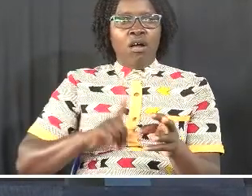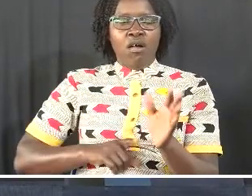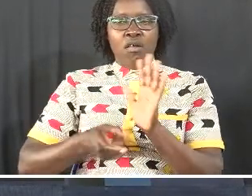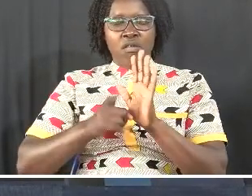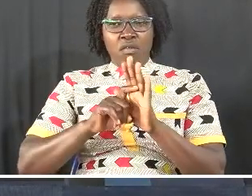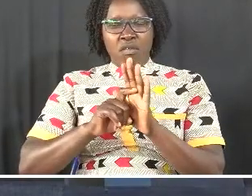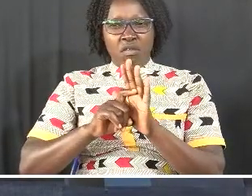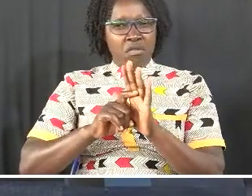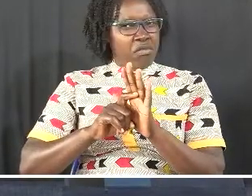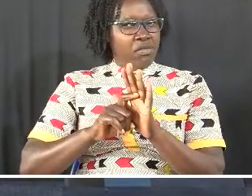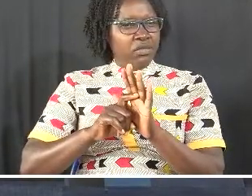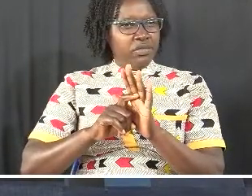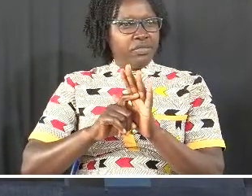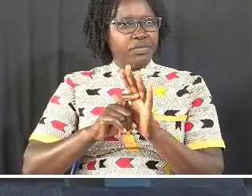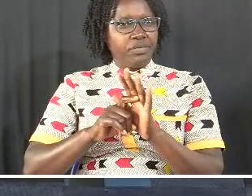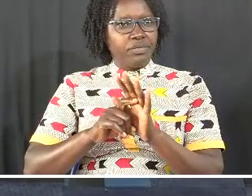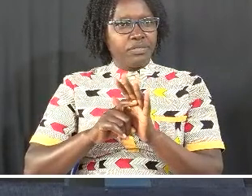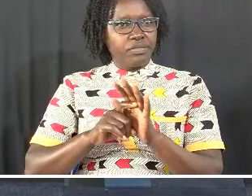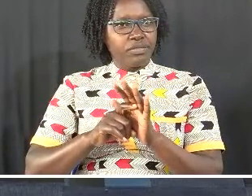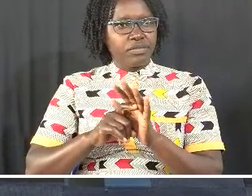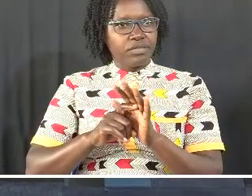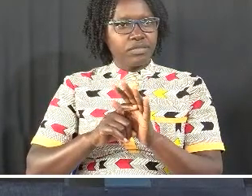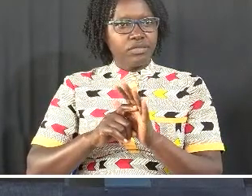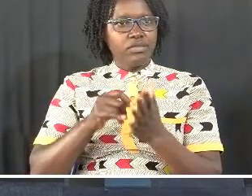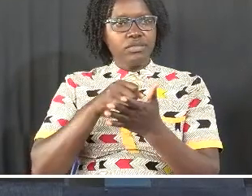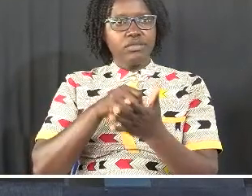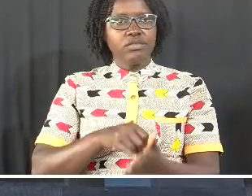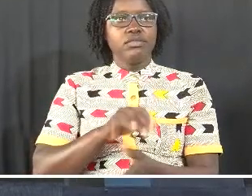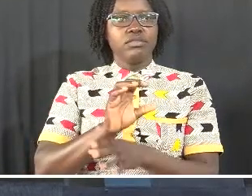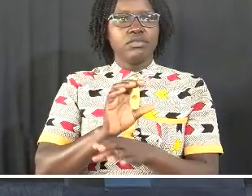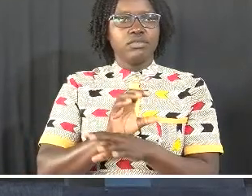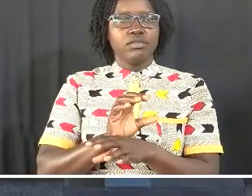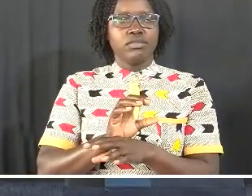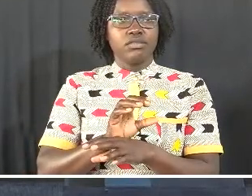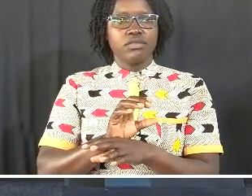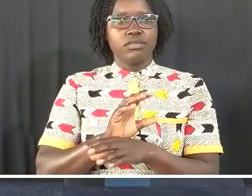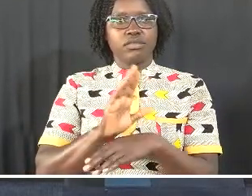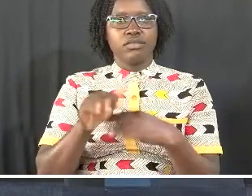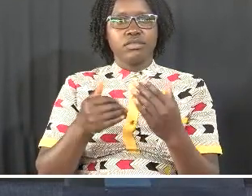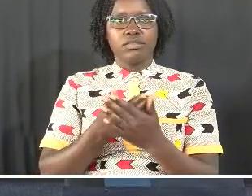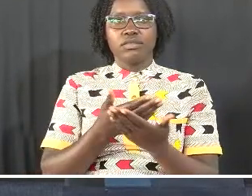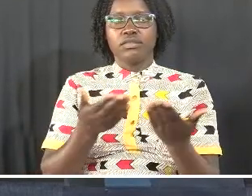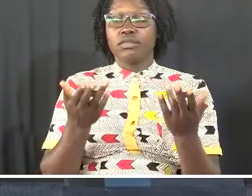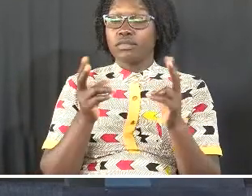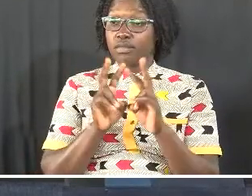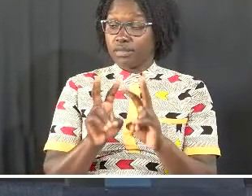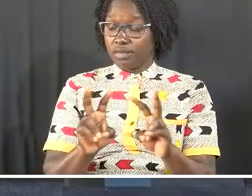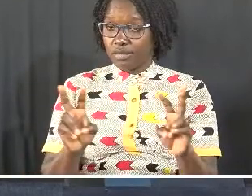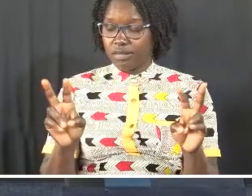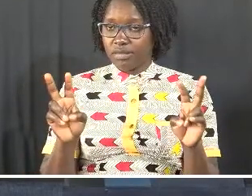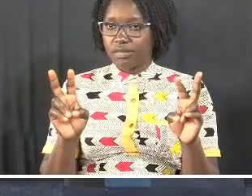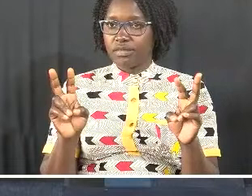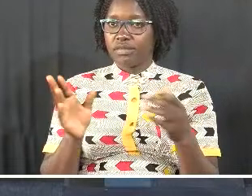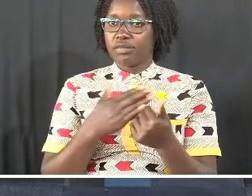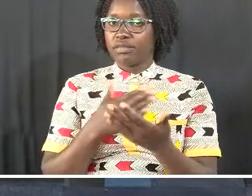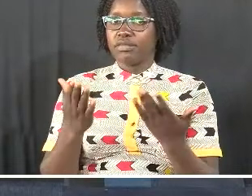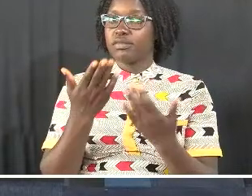to do? They are wreaking havoc to all those that are seeing them, wherever they